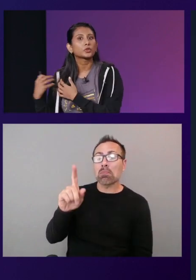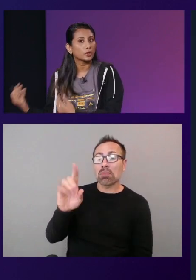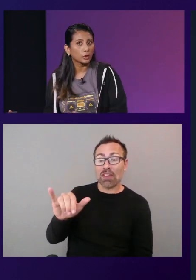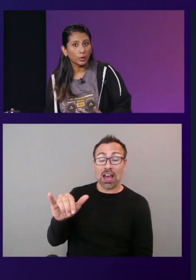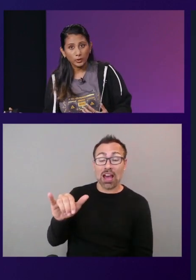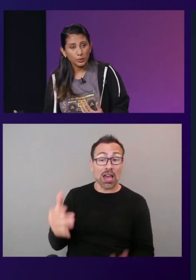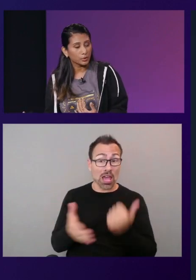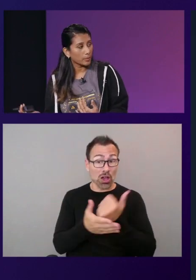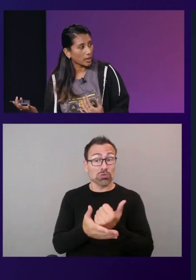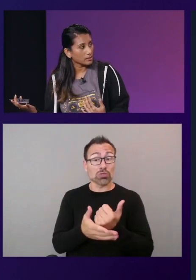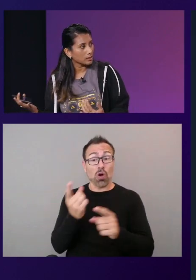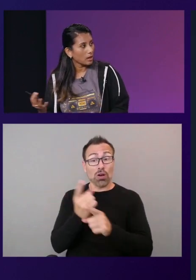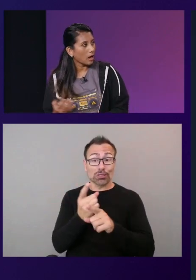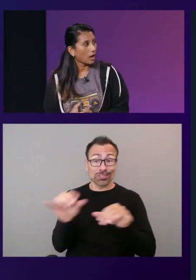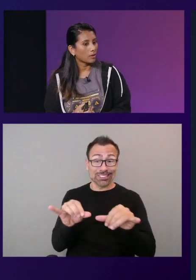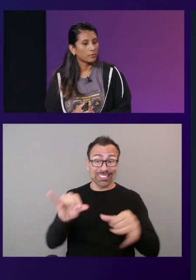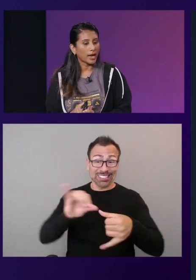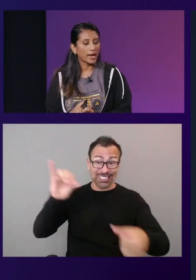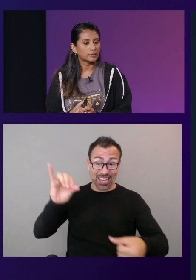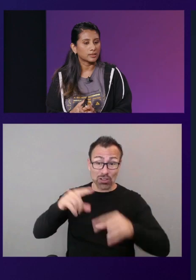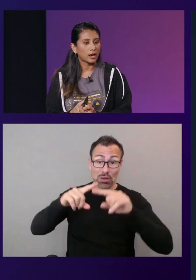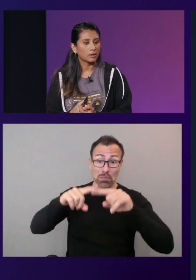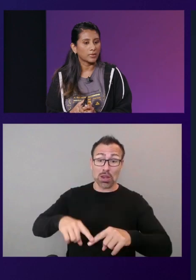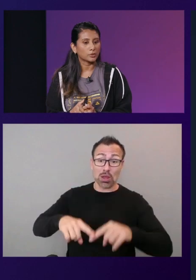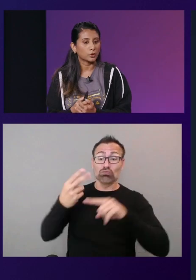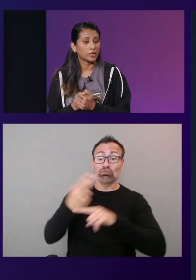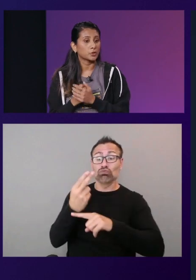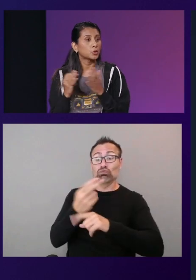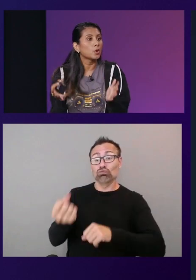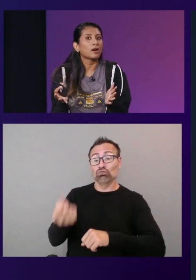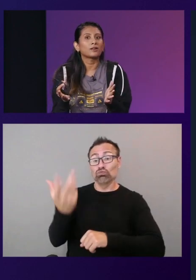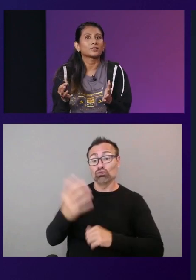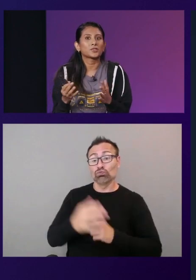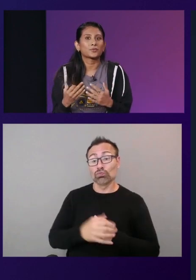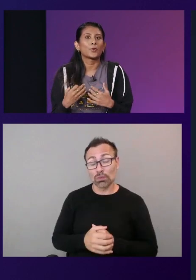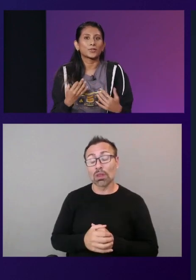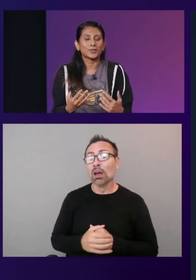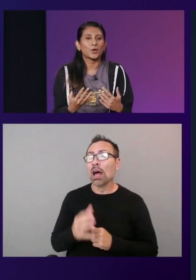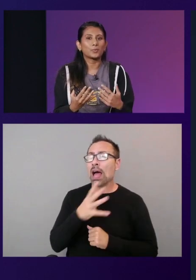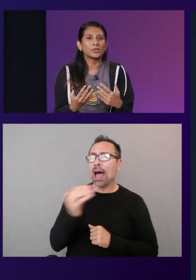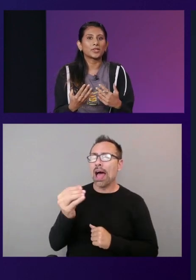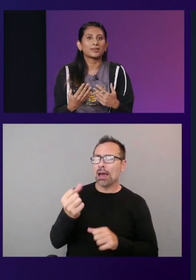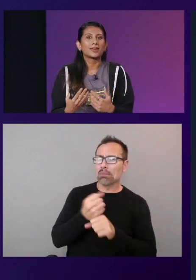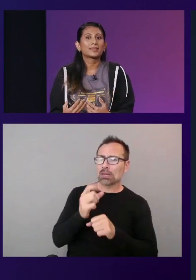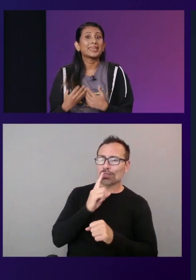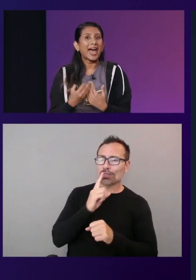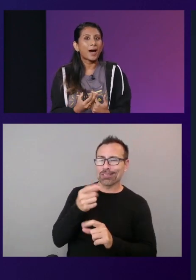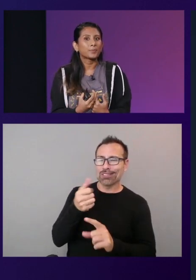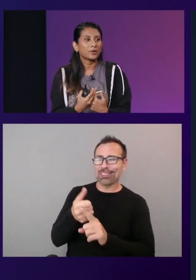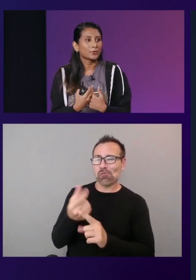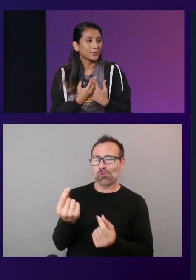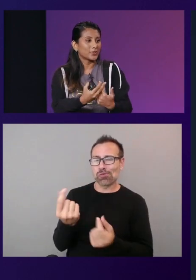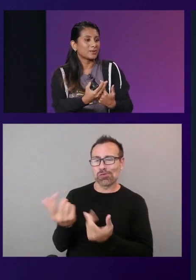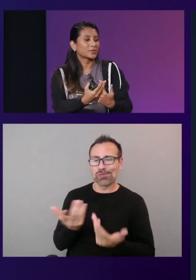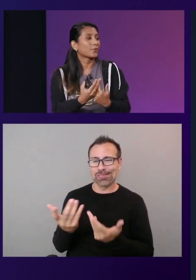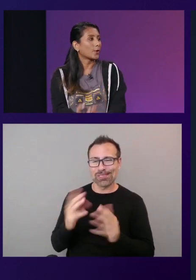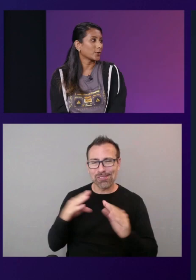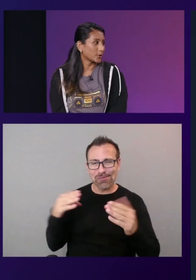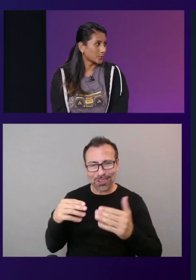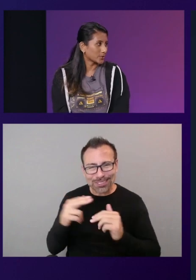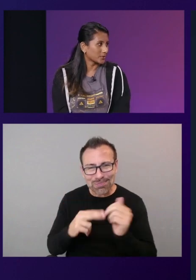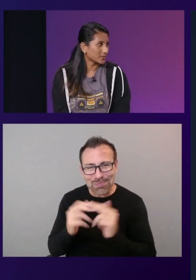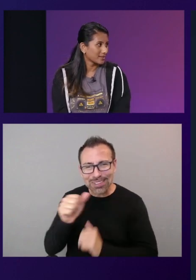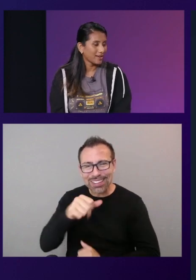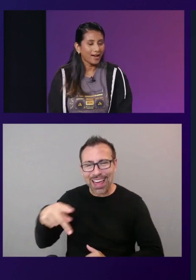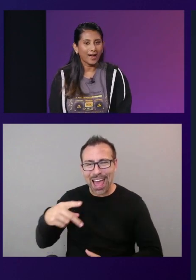along with your growing user base and make sure that you are just focusing on building the app of your dreams for